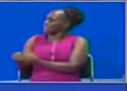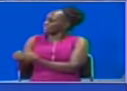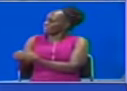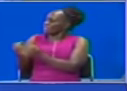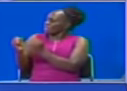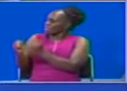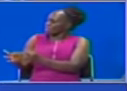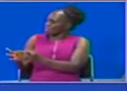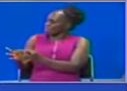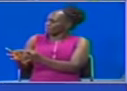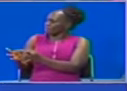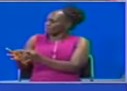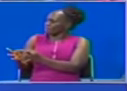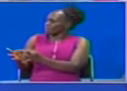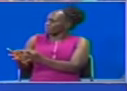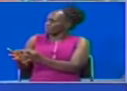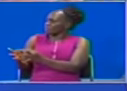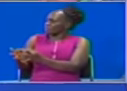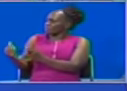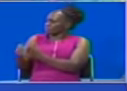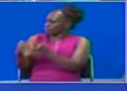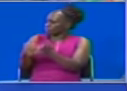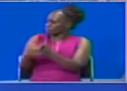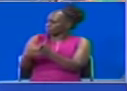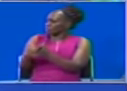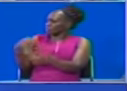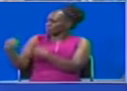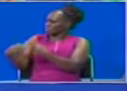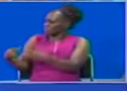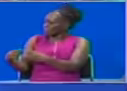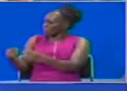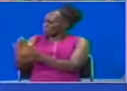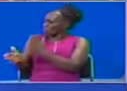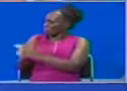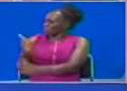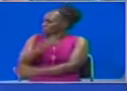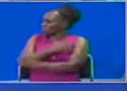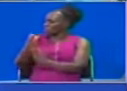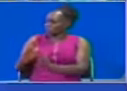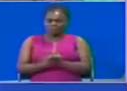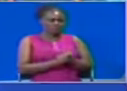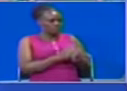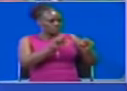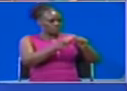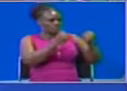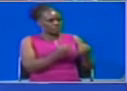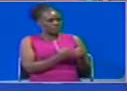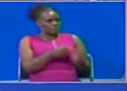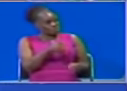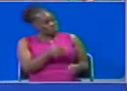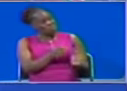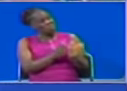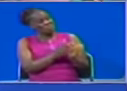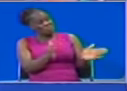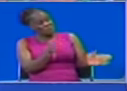things, a bit of tweaking here and there, could still make the system run without the doctors? When you say the system run, have you been to the